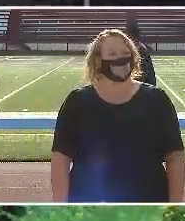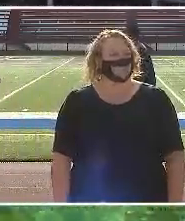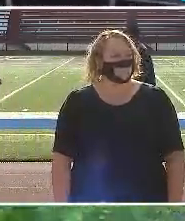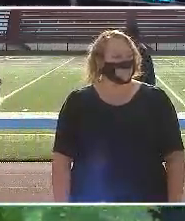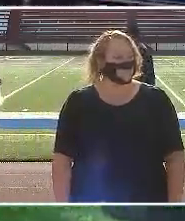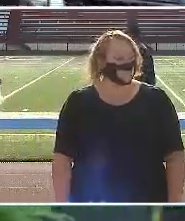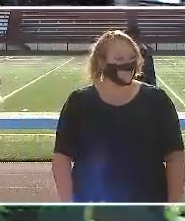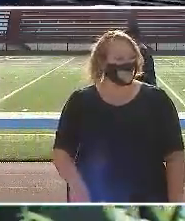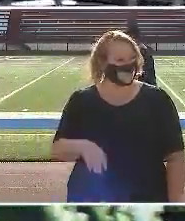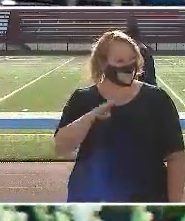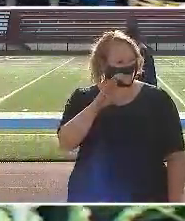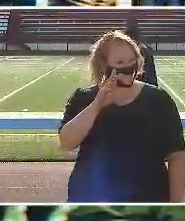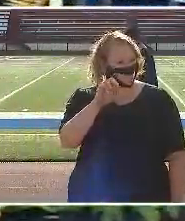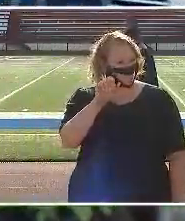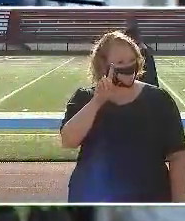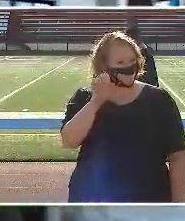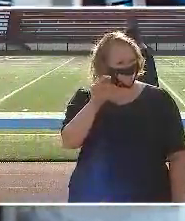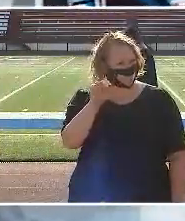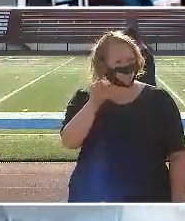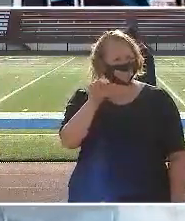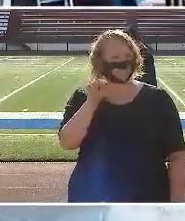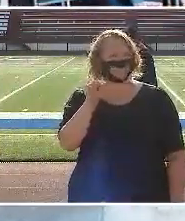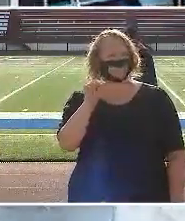Braden Stromberg.